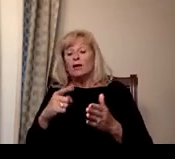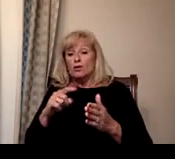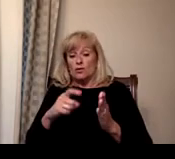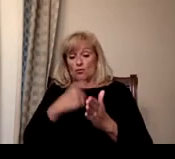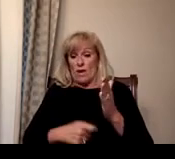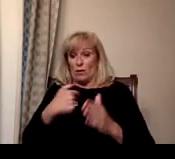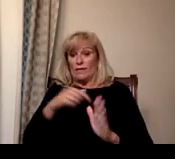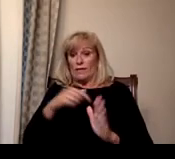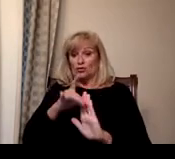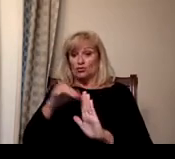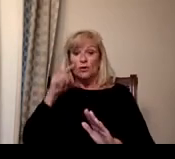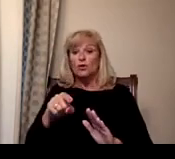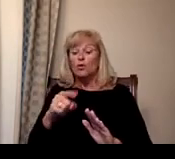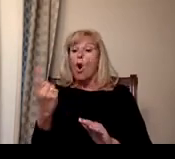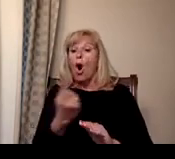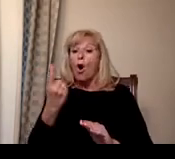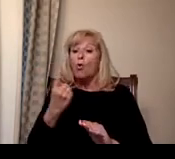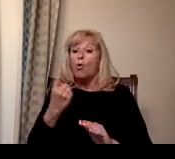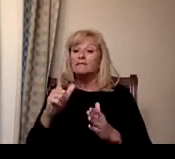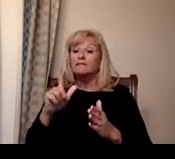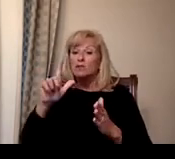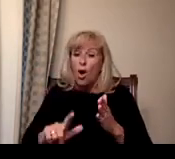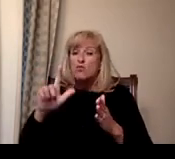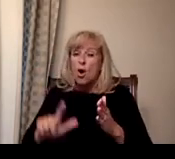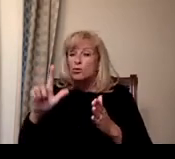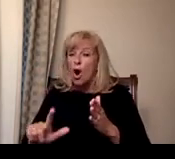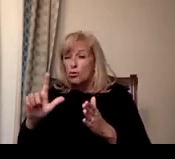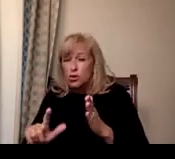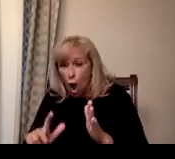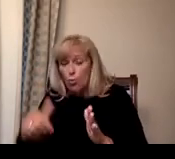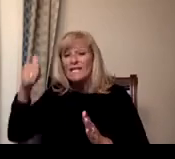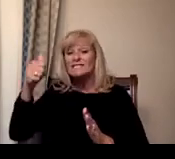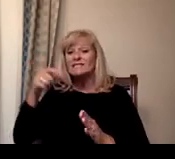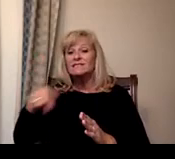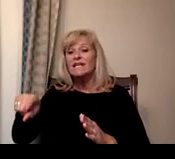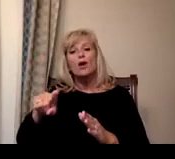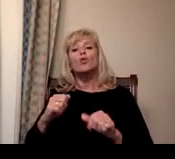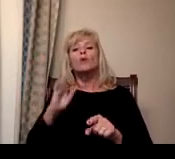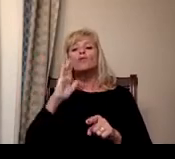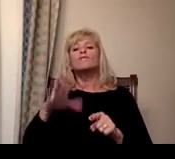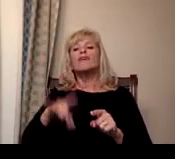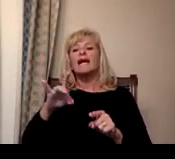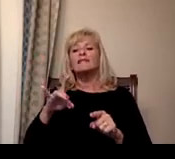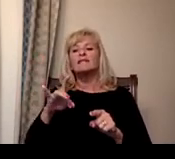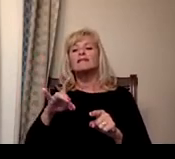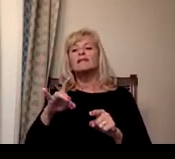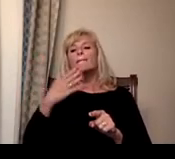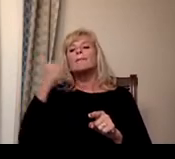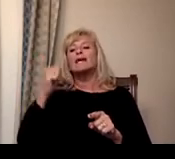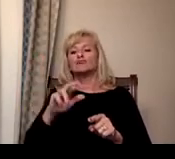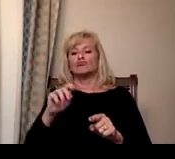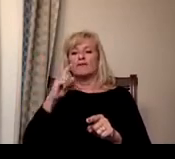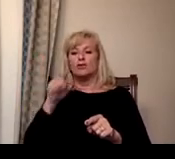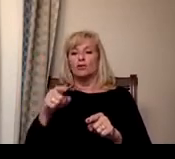rates are simply, again, a teaser, it's going to find the best rate for you in that market. We research